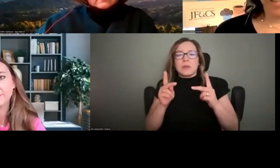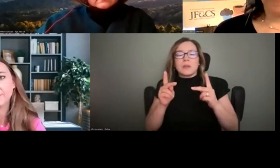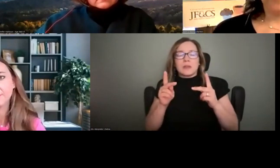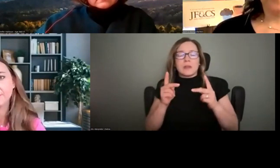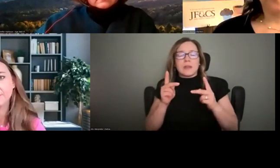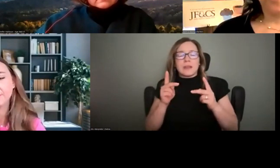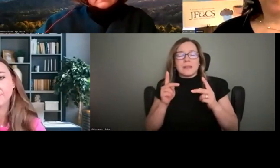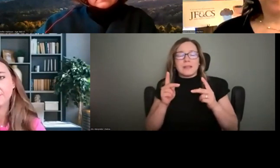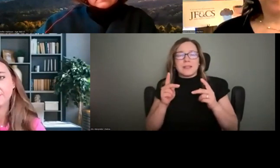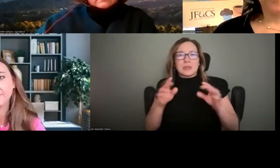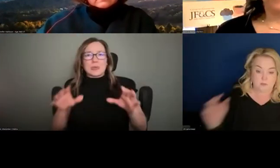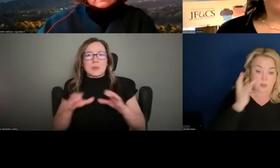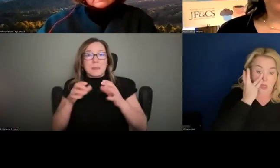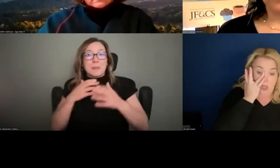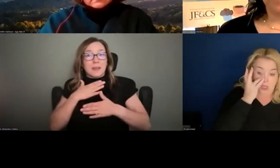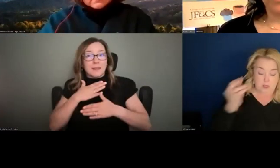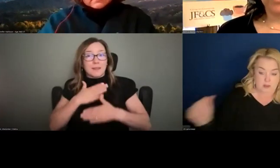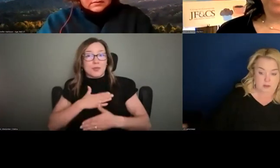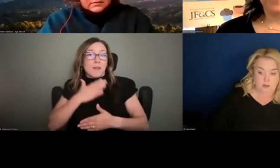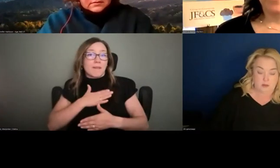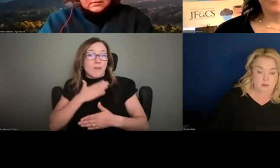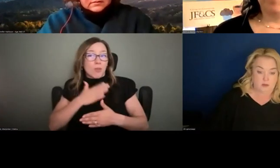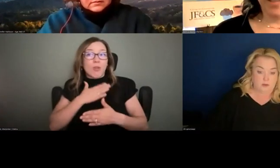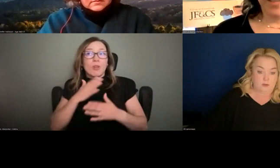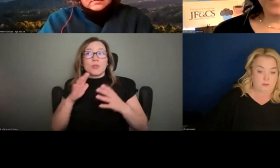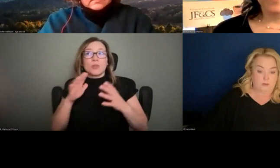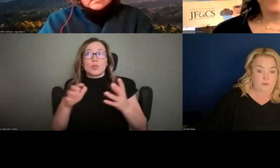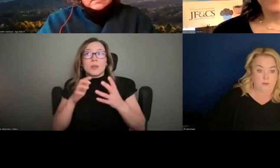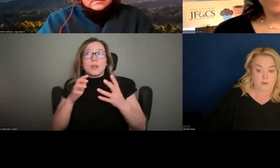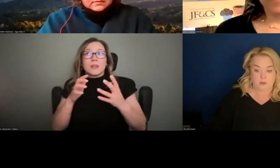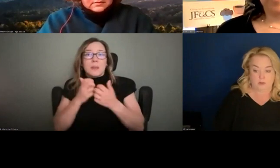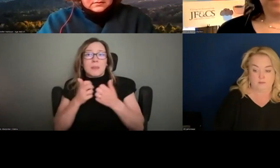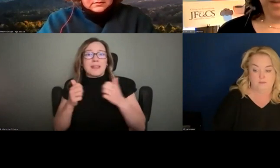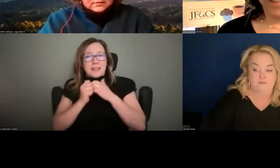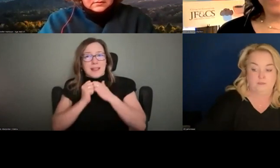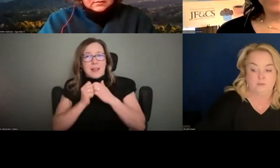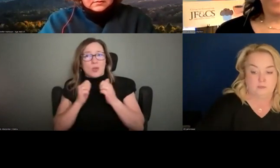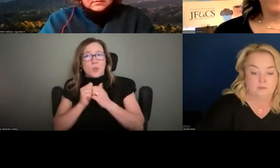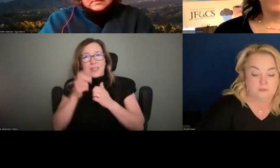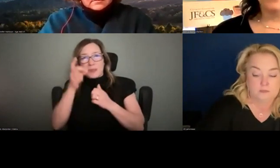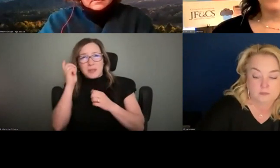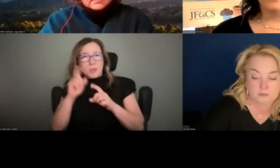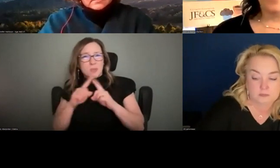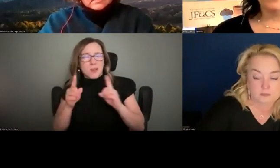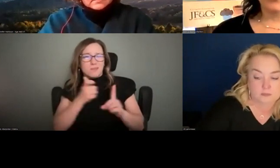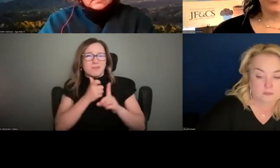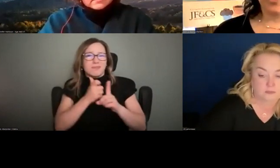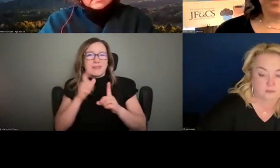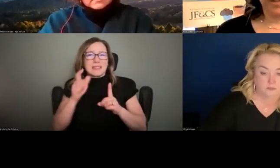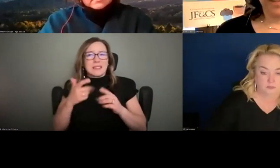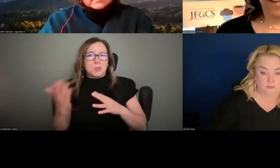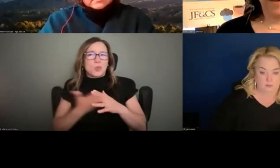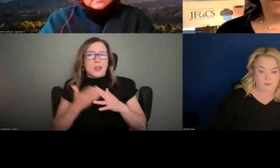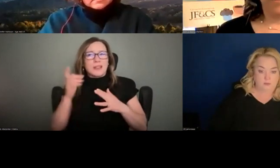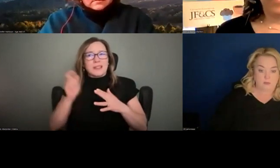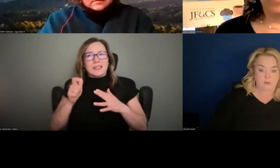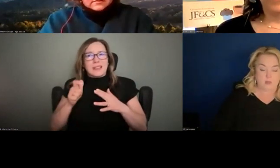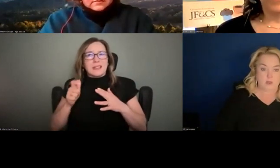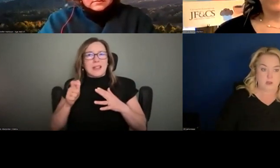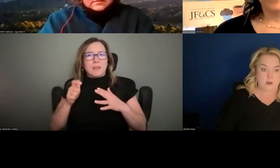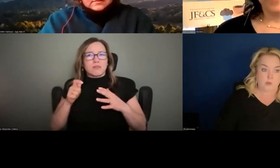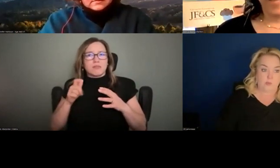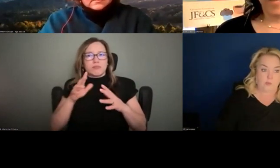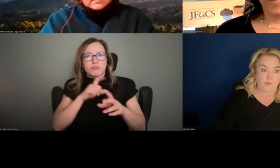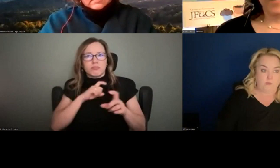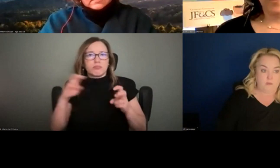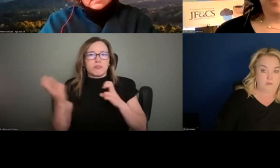joyful together with the person living with dementia, but they need breaks and they need that circle of care